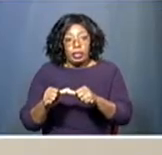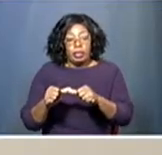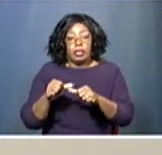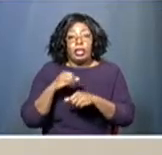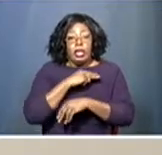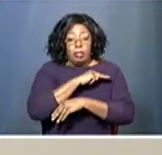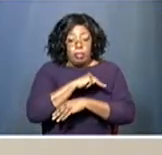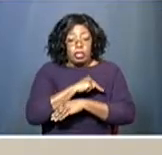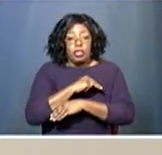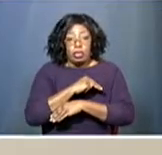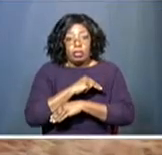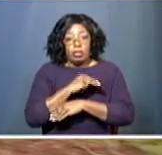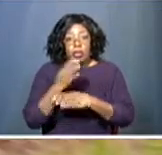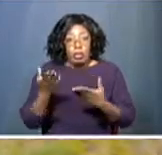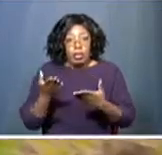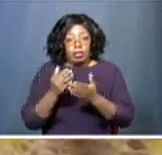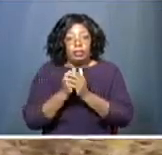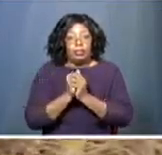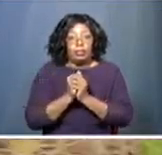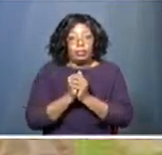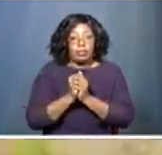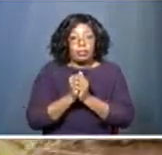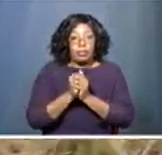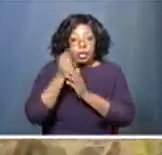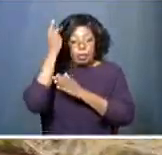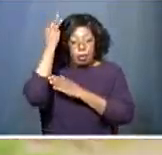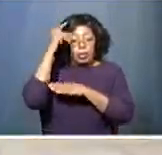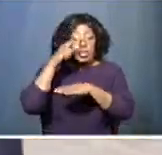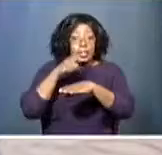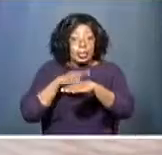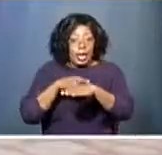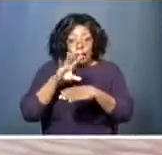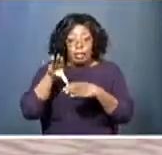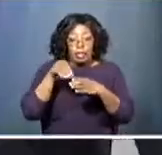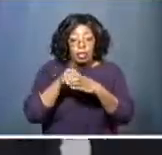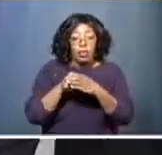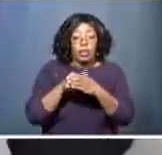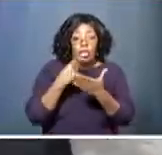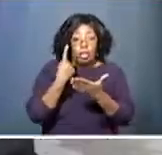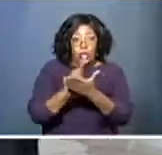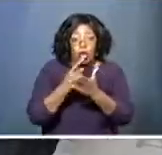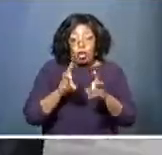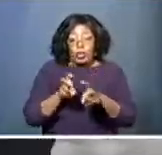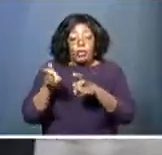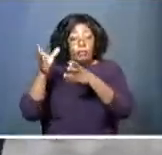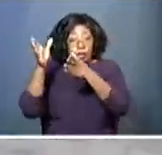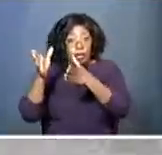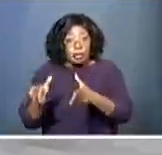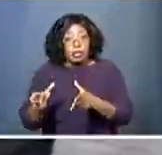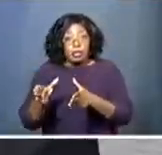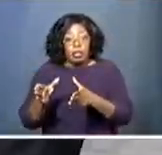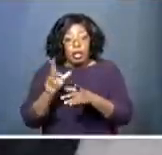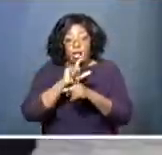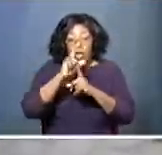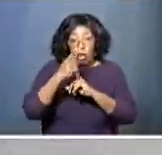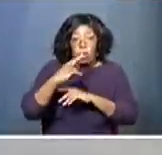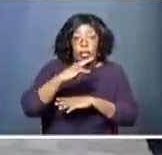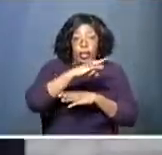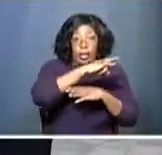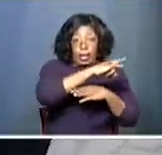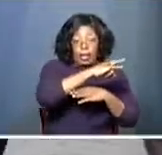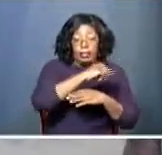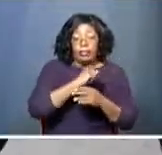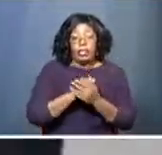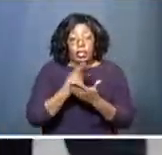mission in this region. The Prime Minister's time in Dubai also included talks with investors, including local airlines. Those